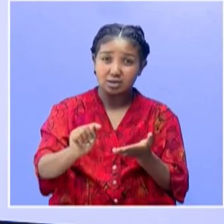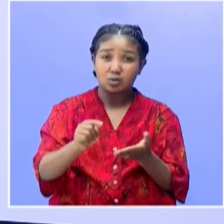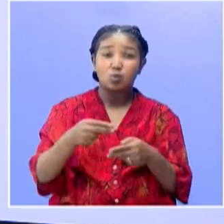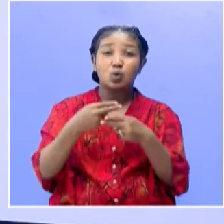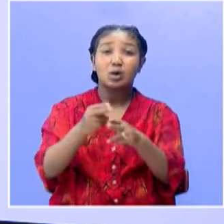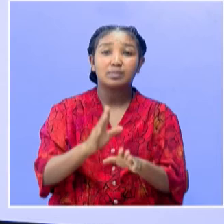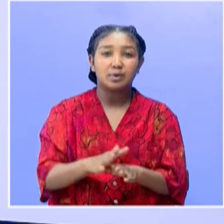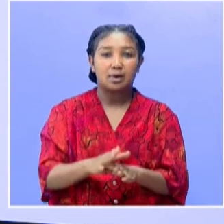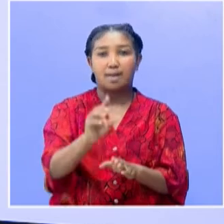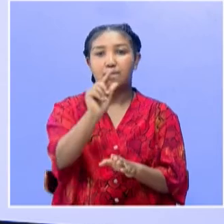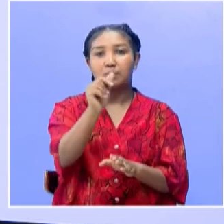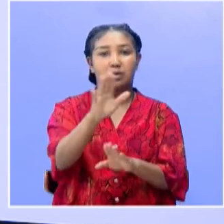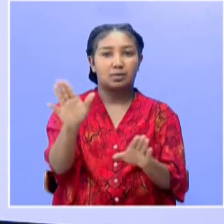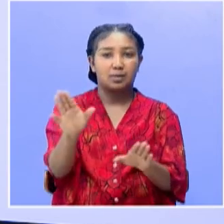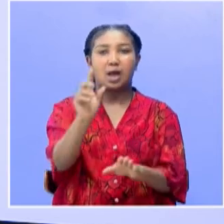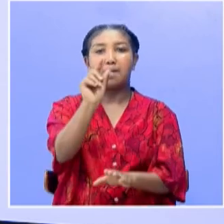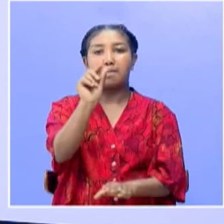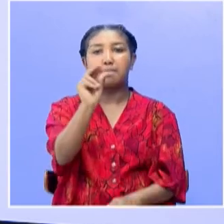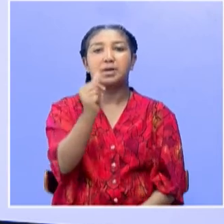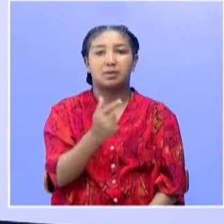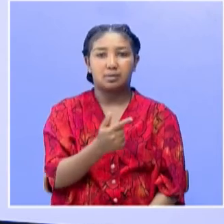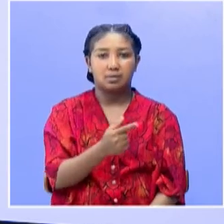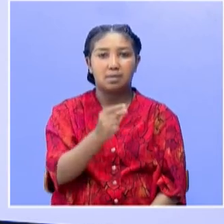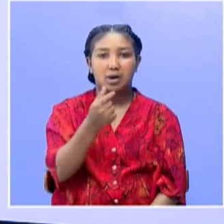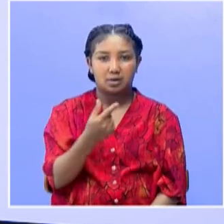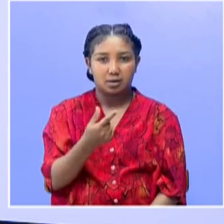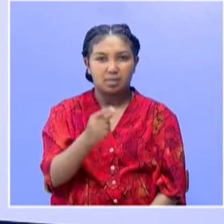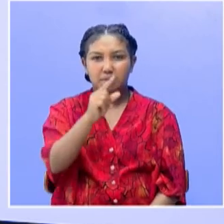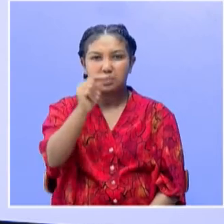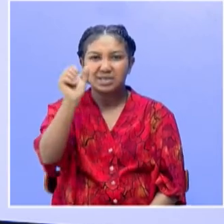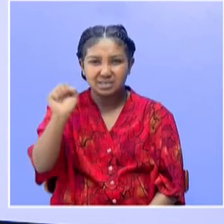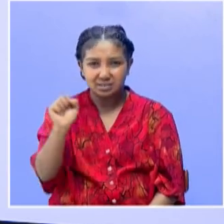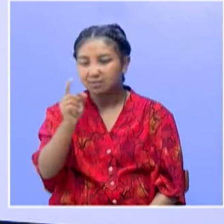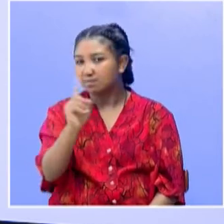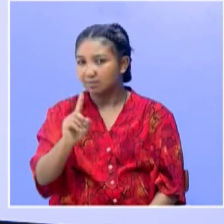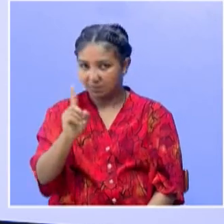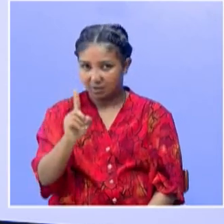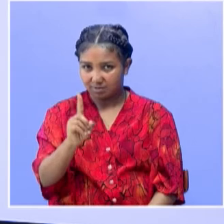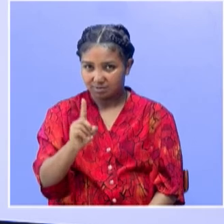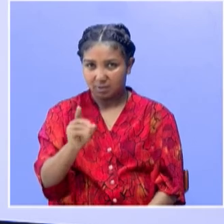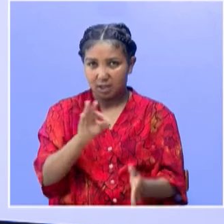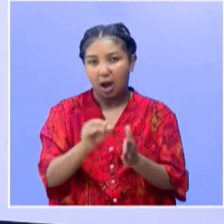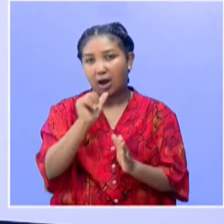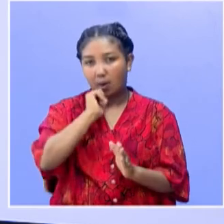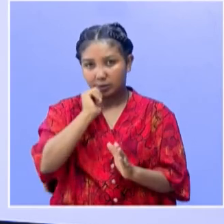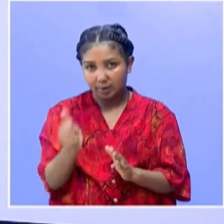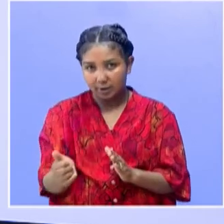call it what? Bir. Only bir. Yes? So these are also